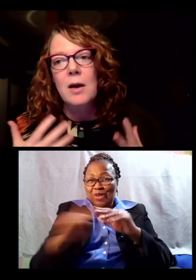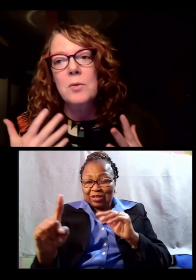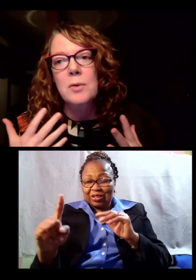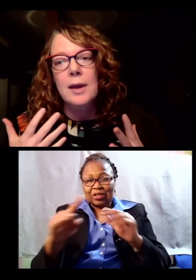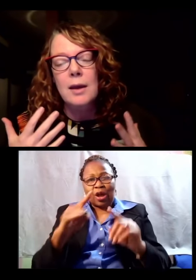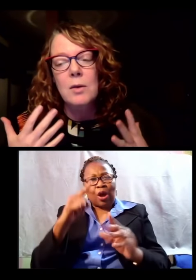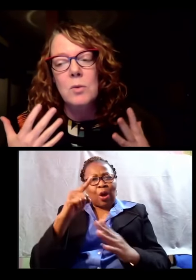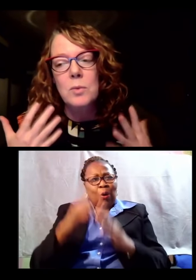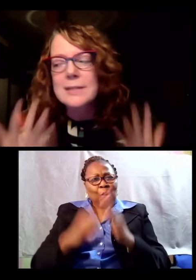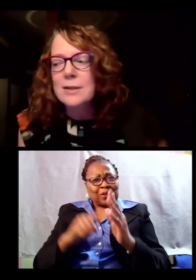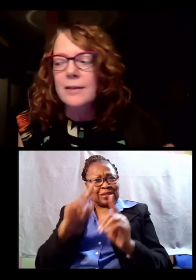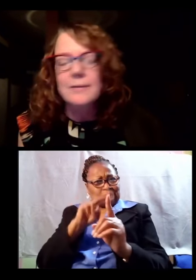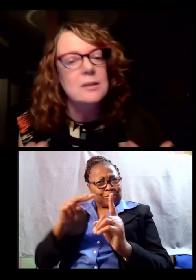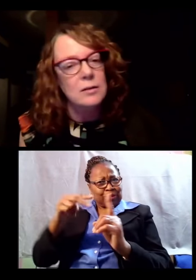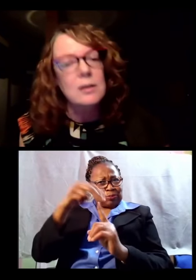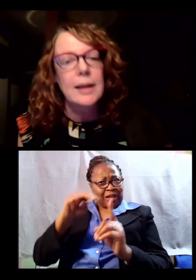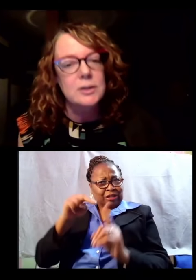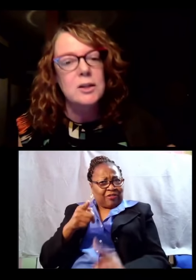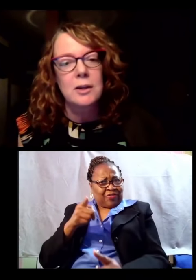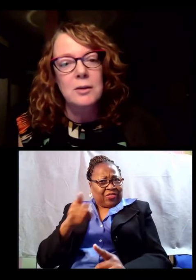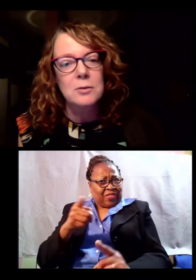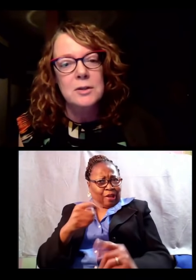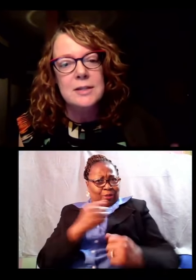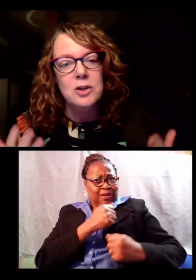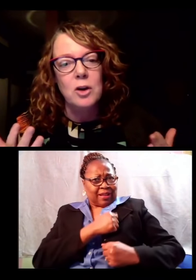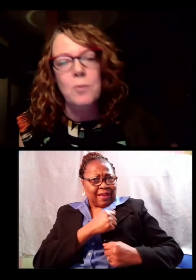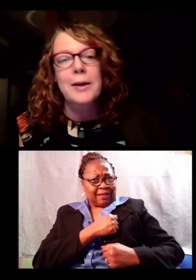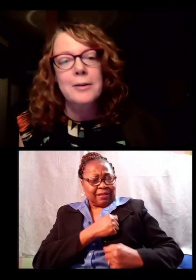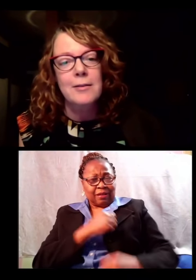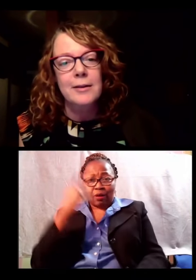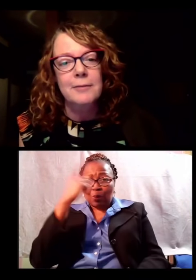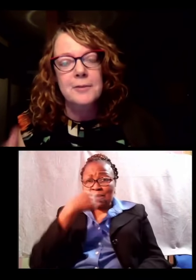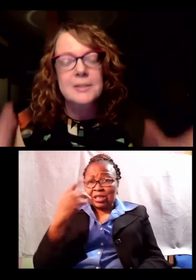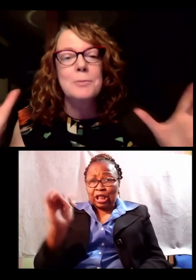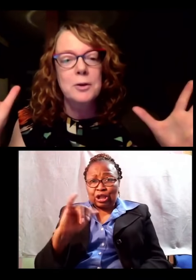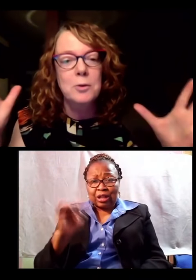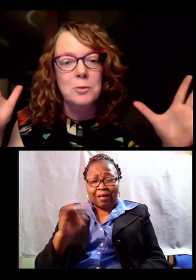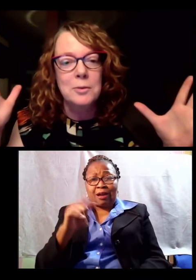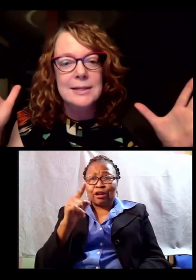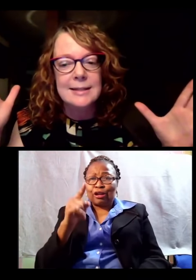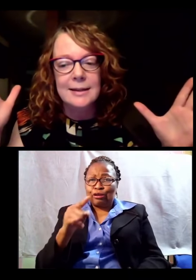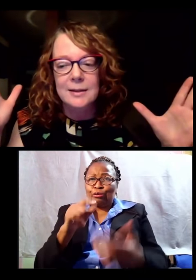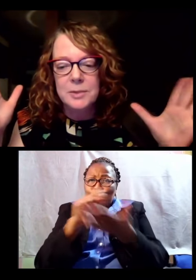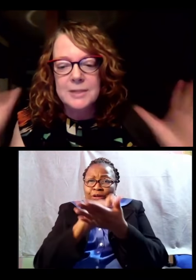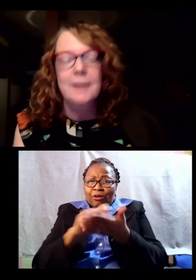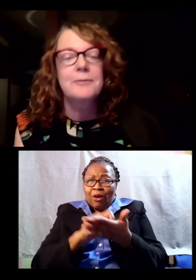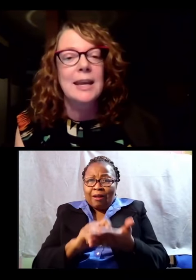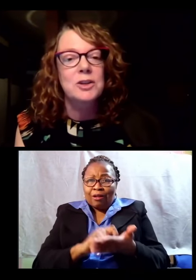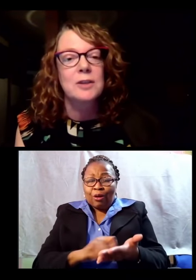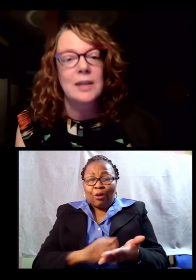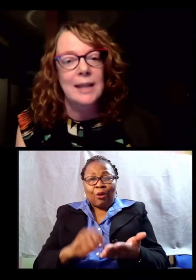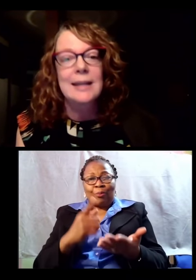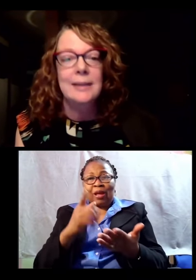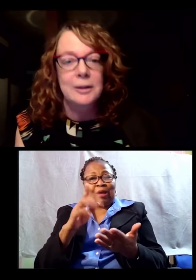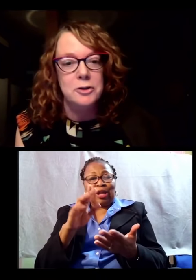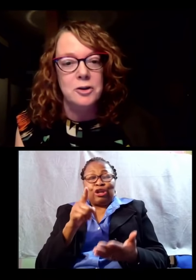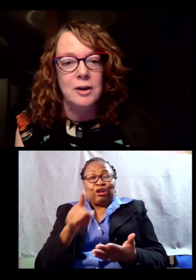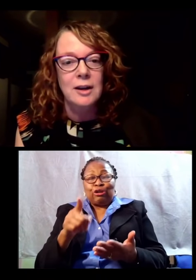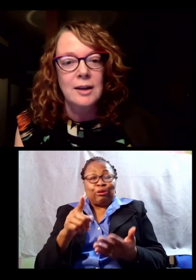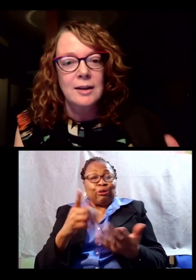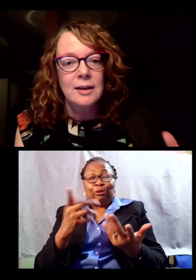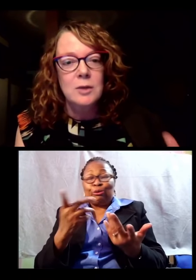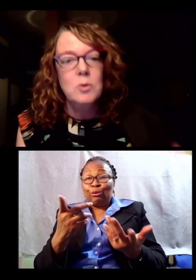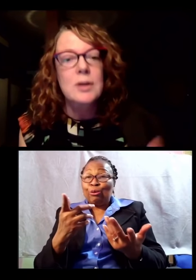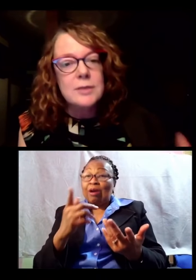And what does all of this look like to you? You're such a chronicler. For someone who is the personification of Canadian